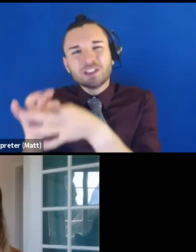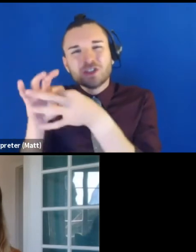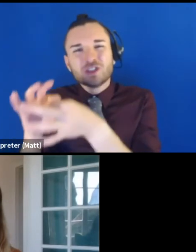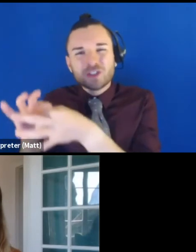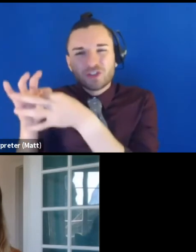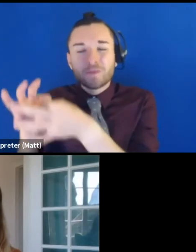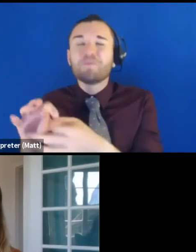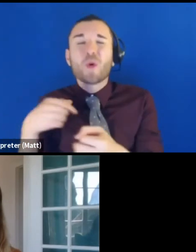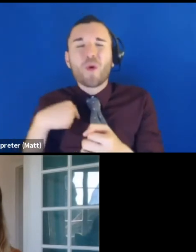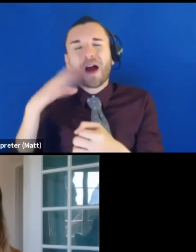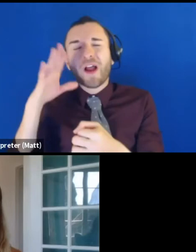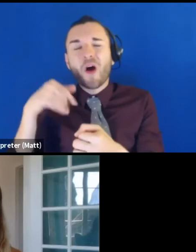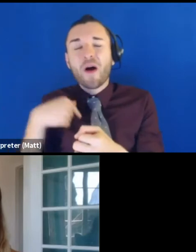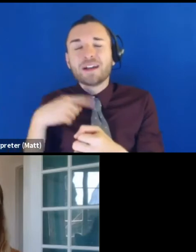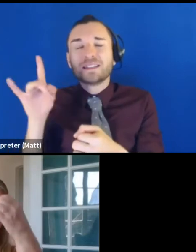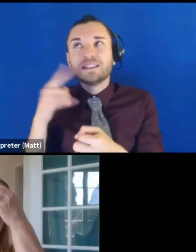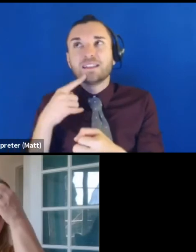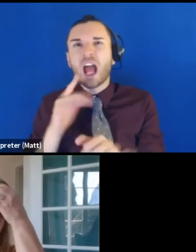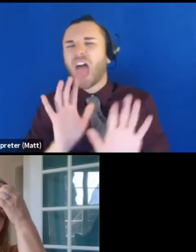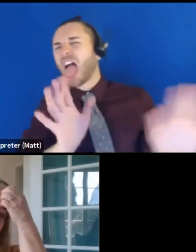reacted negatively to it, but